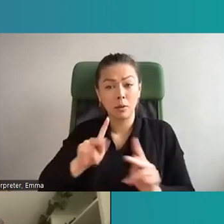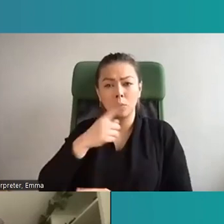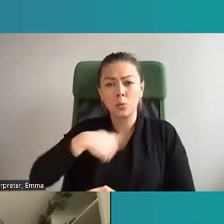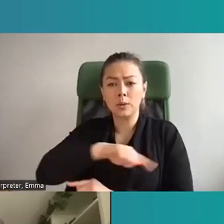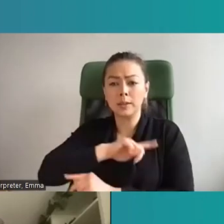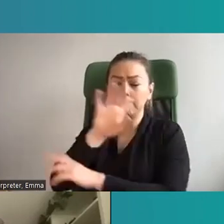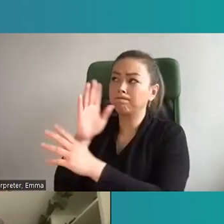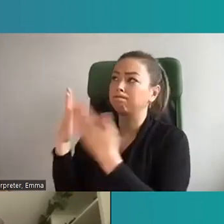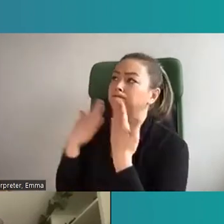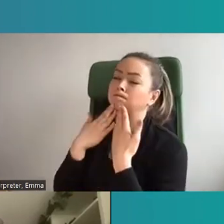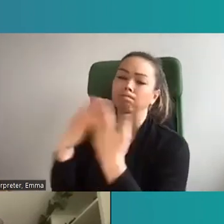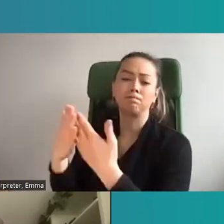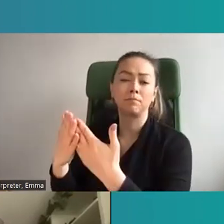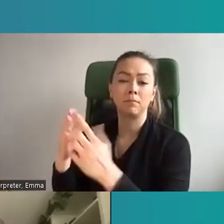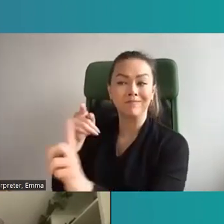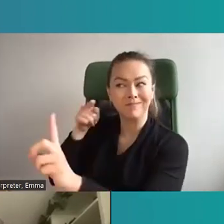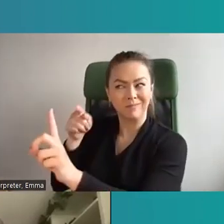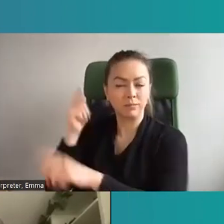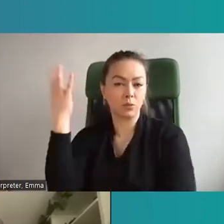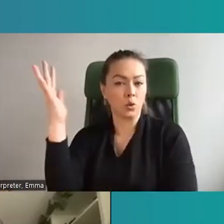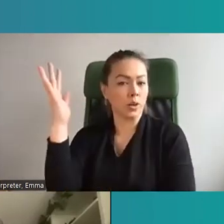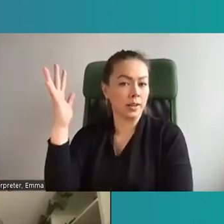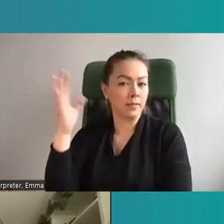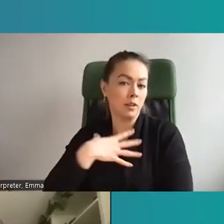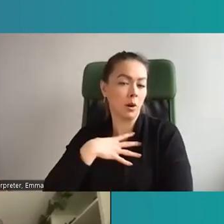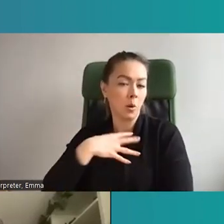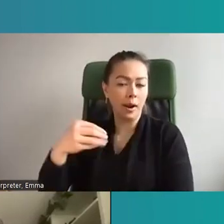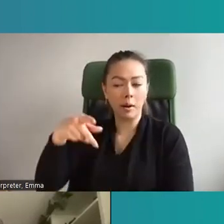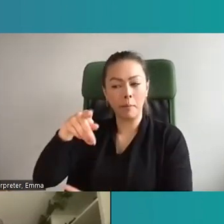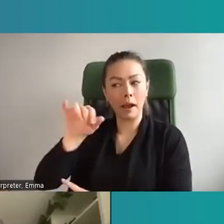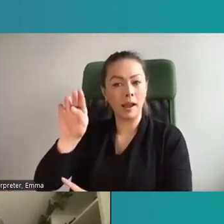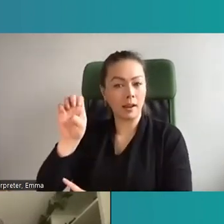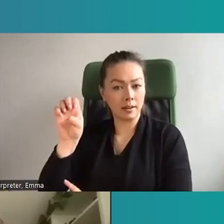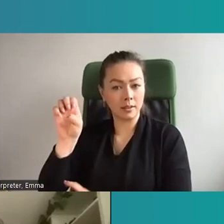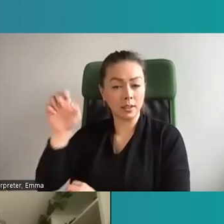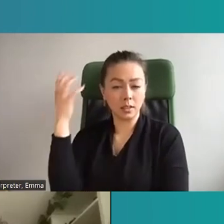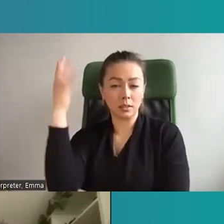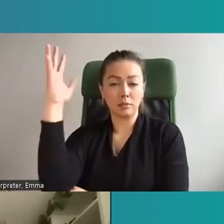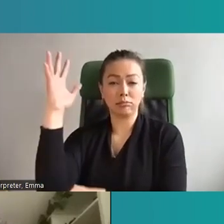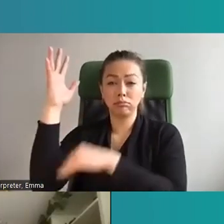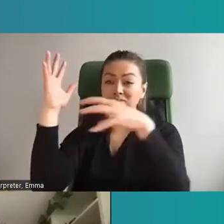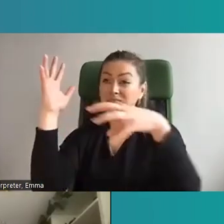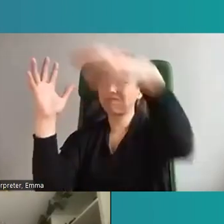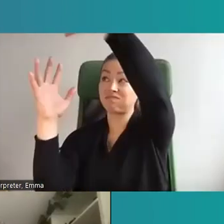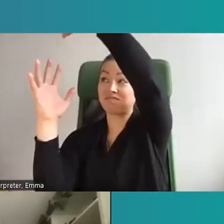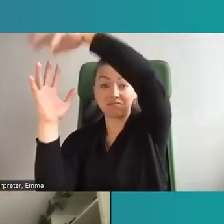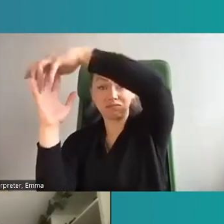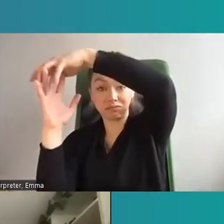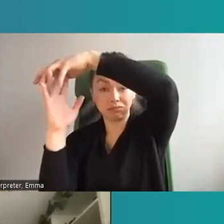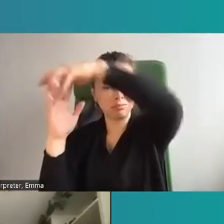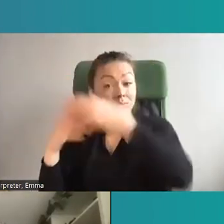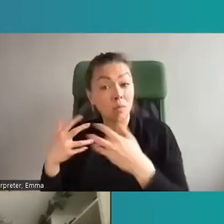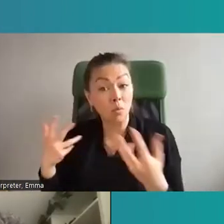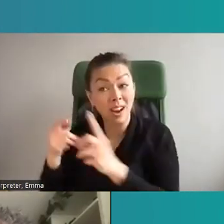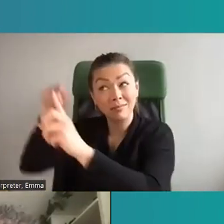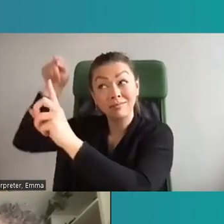that eagle has a purpose to be able to send messages out to the community when there's dysfunction.